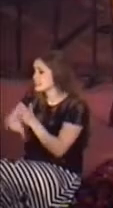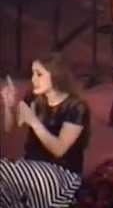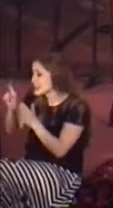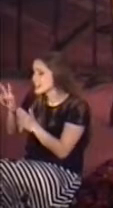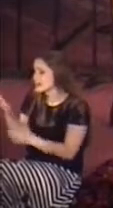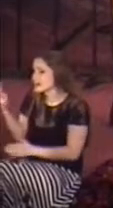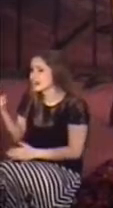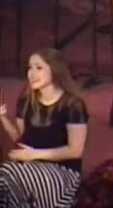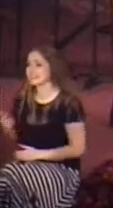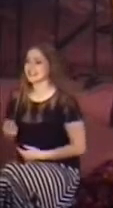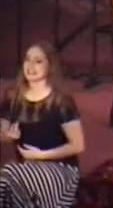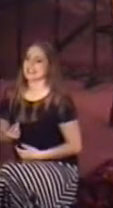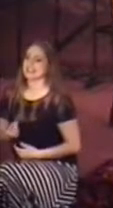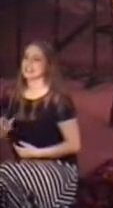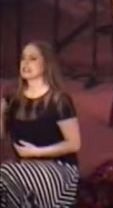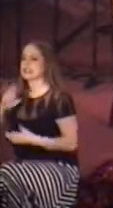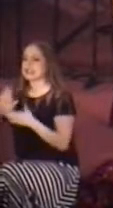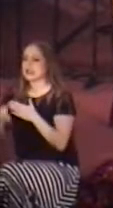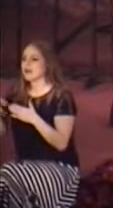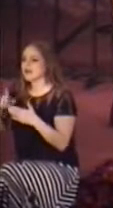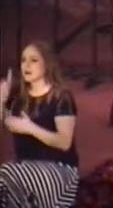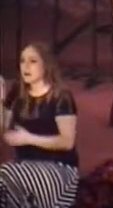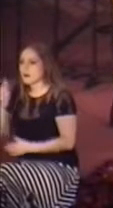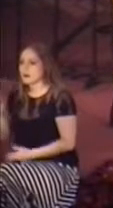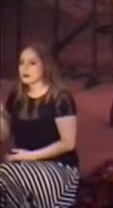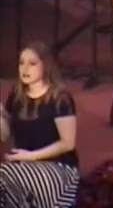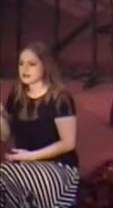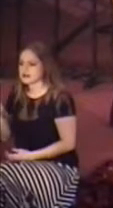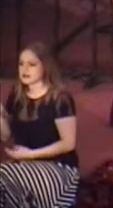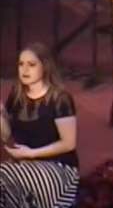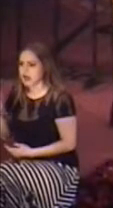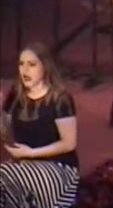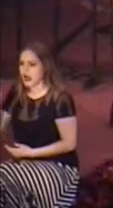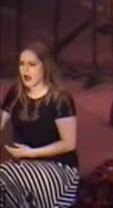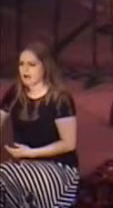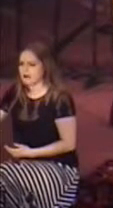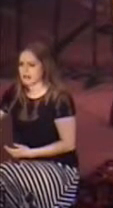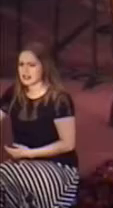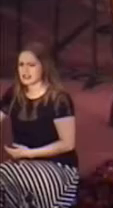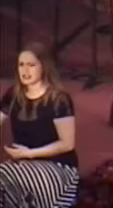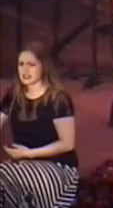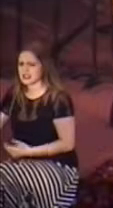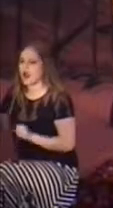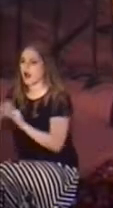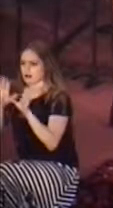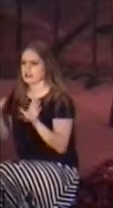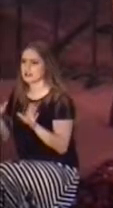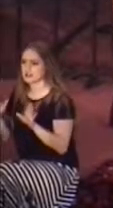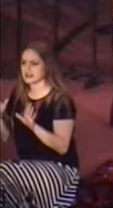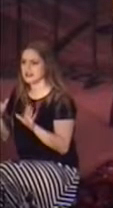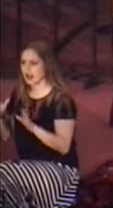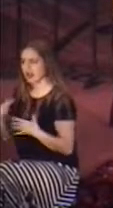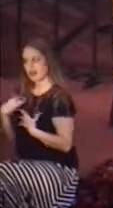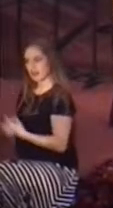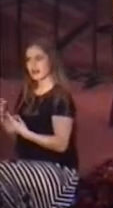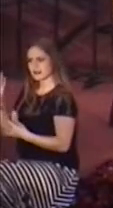But you know, I never questioned the obvious because I liked the Christmas tradition. And so we would go to my grandmom's next door for Christmas